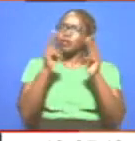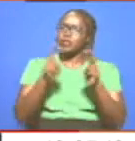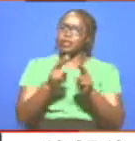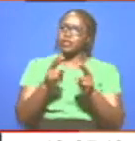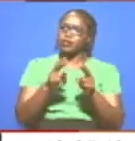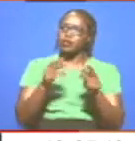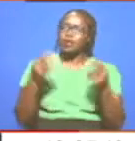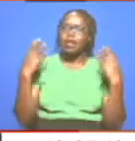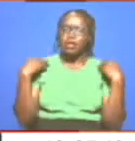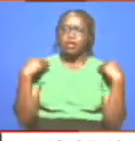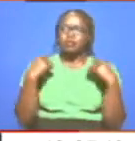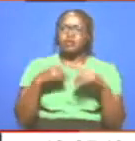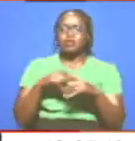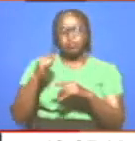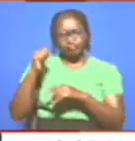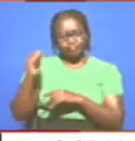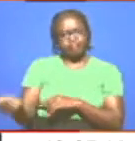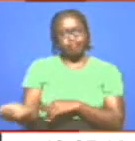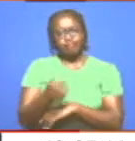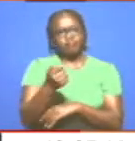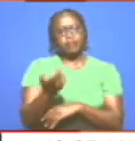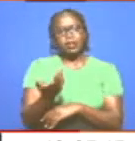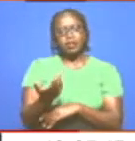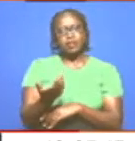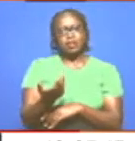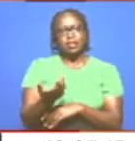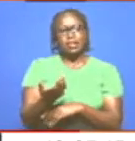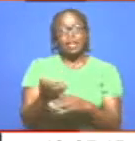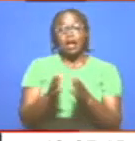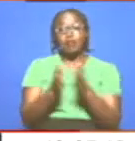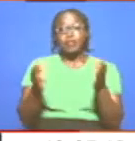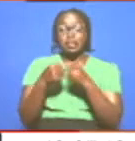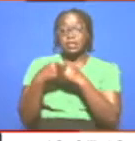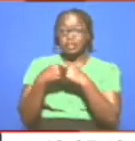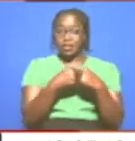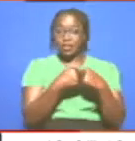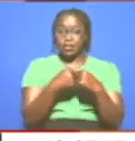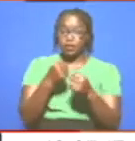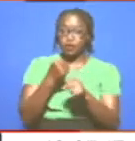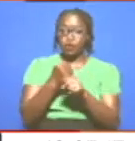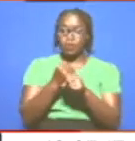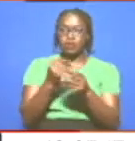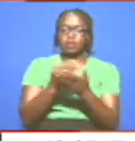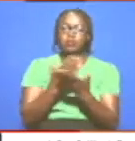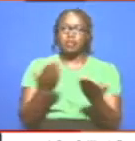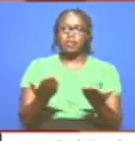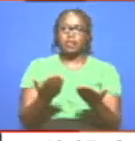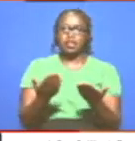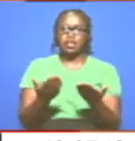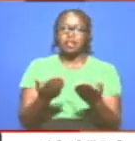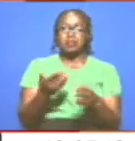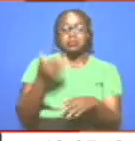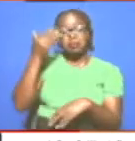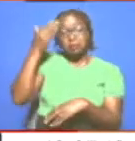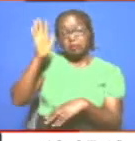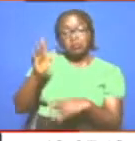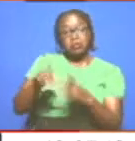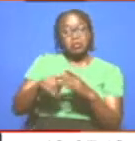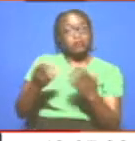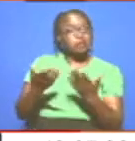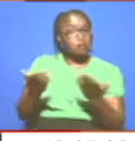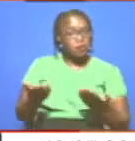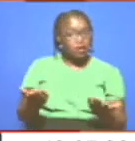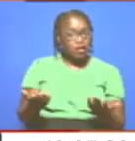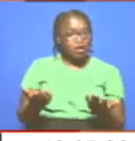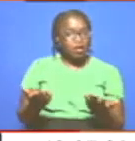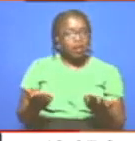not there, and believe me, that is a big challenge to do something where you don't know where you'll start from,